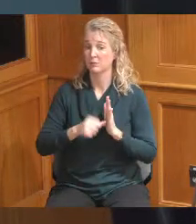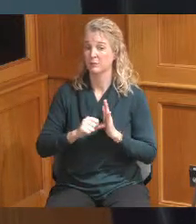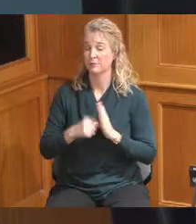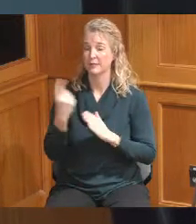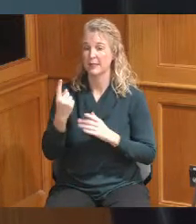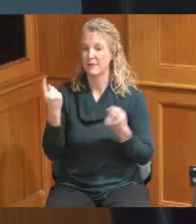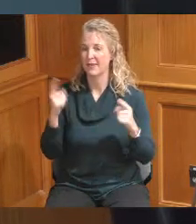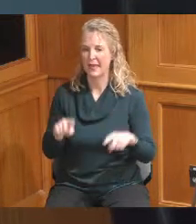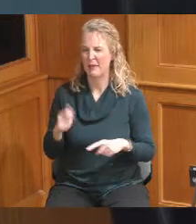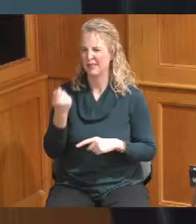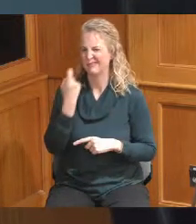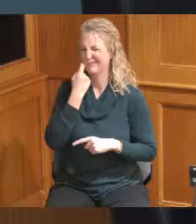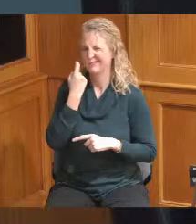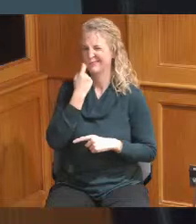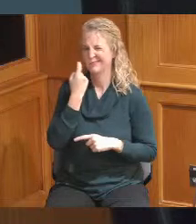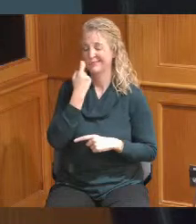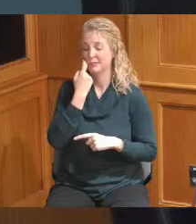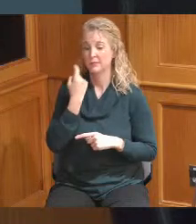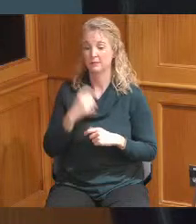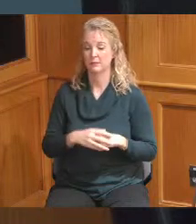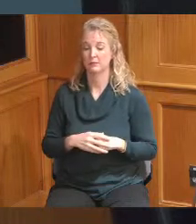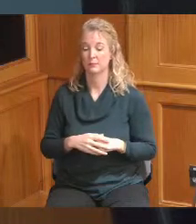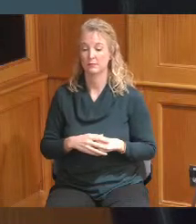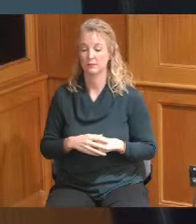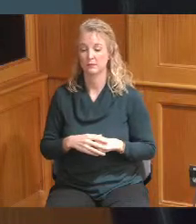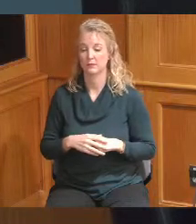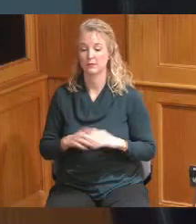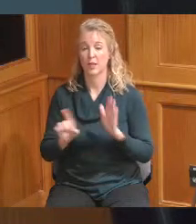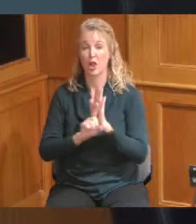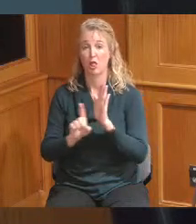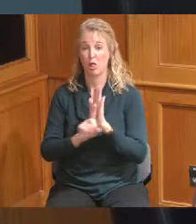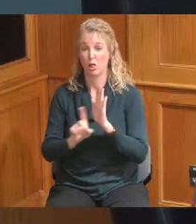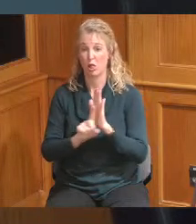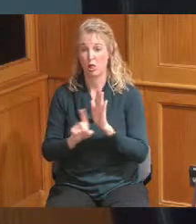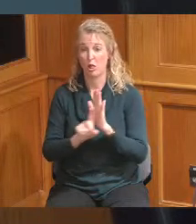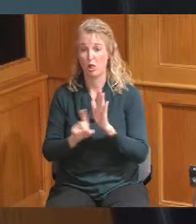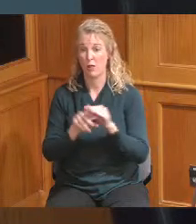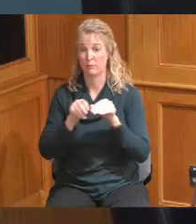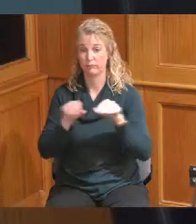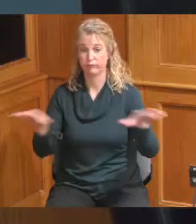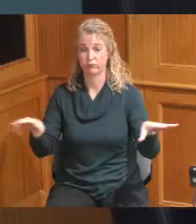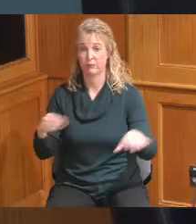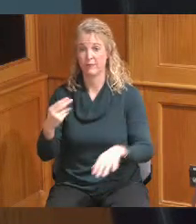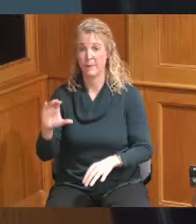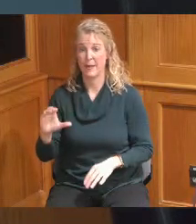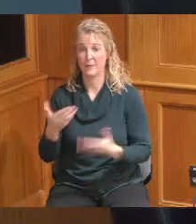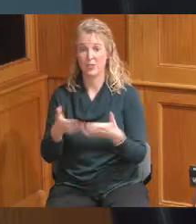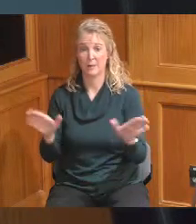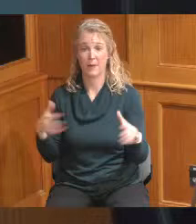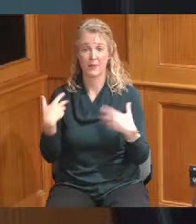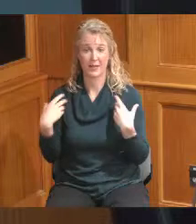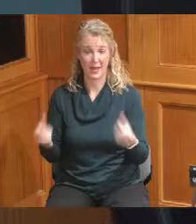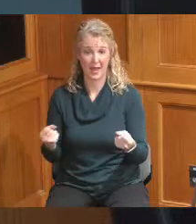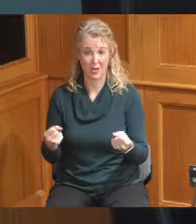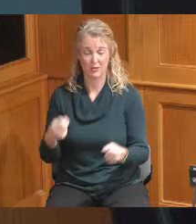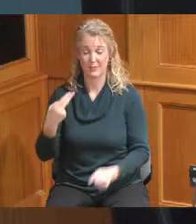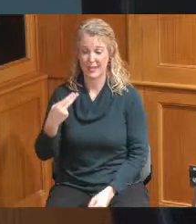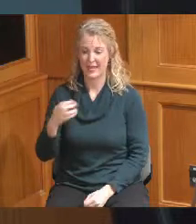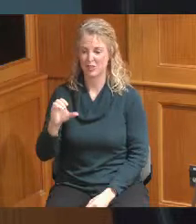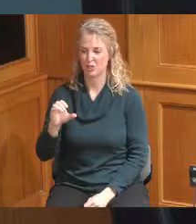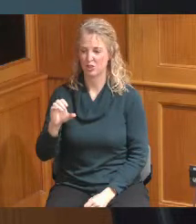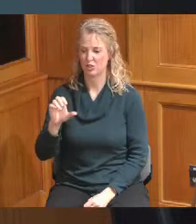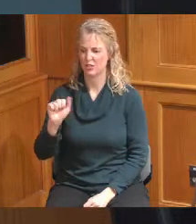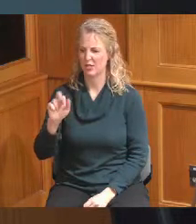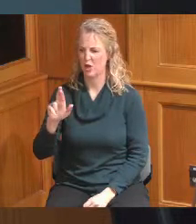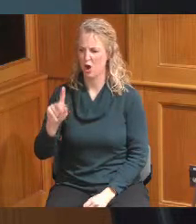that happened a couple days ago. So we had an alert go out from Hamilton County Public Health, the ICRC, and the